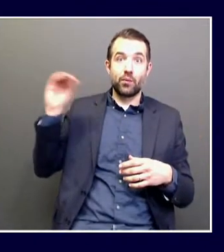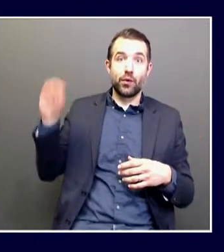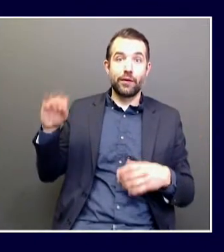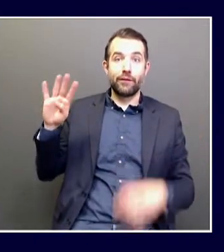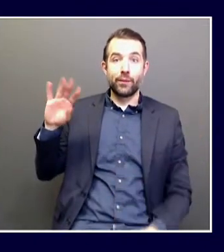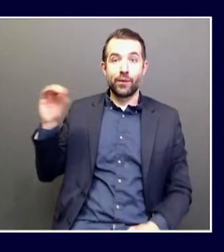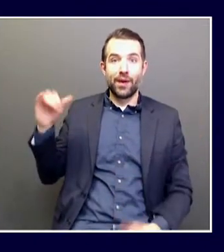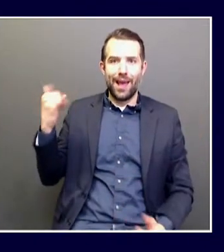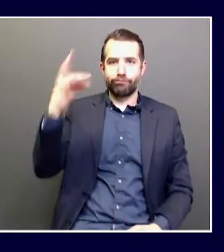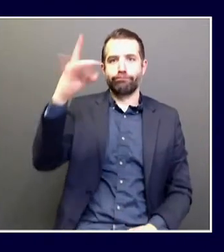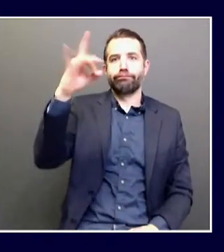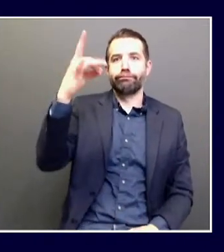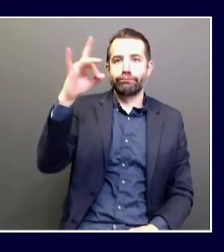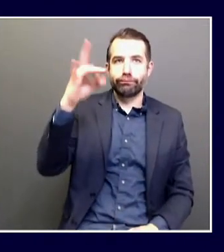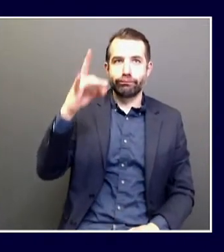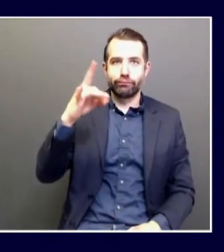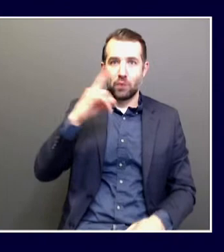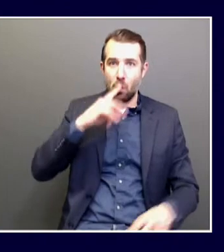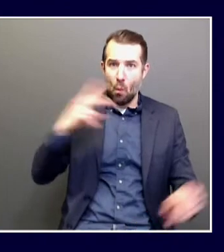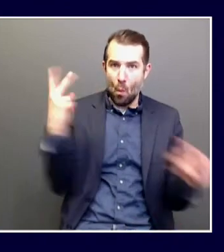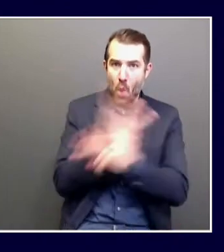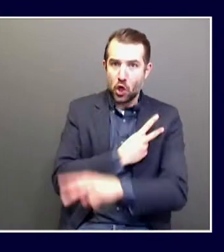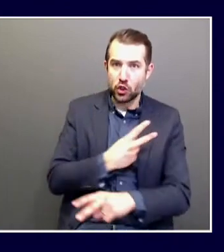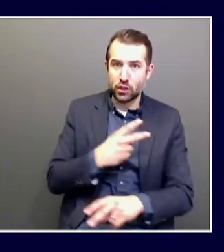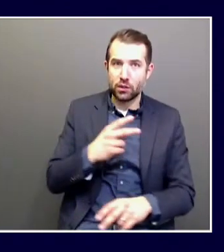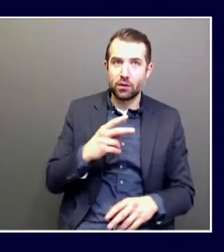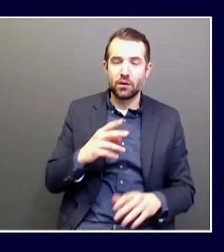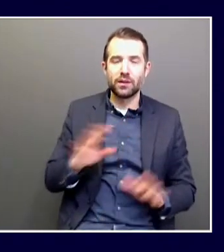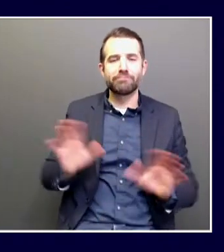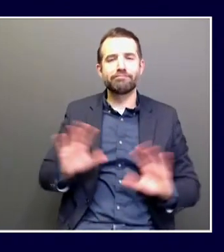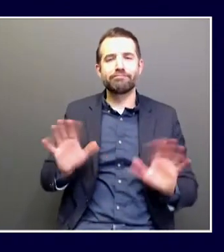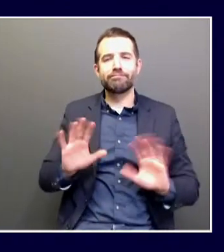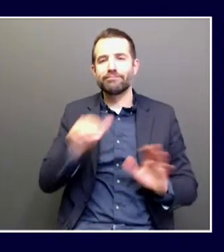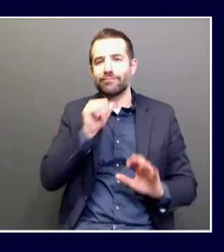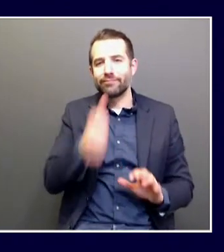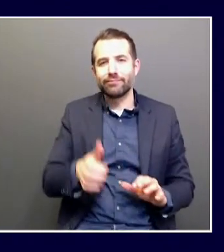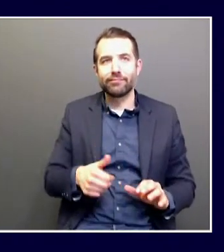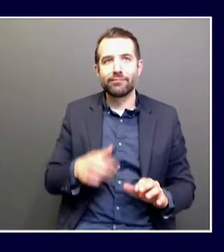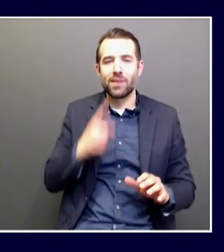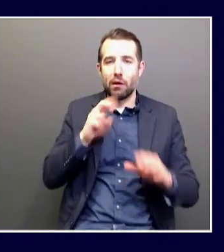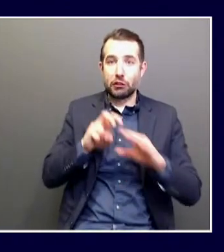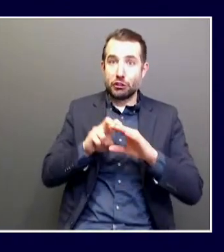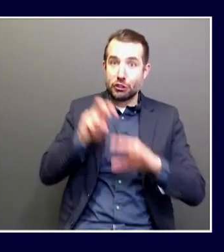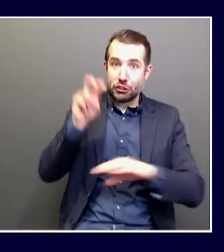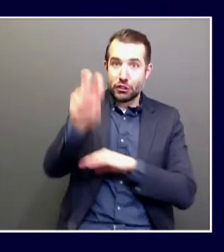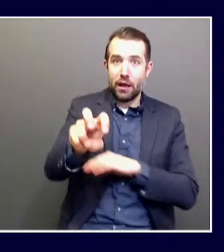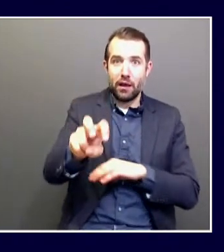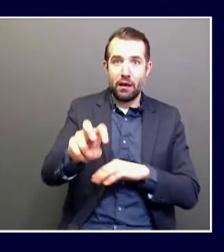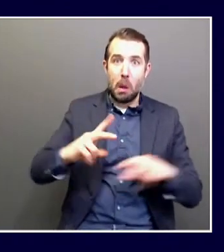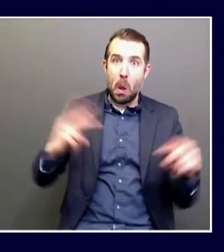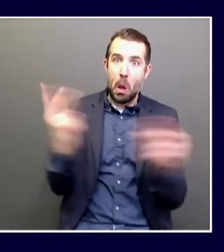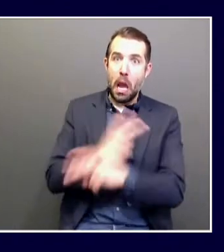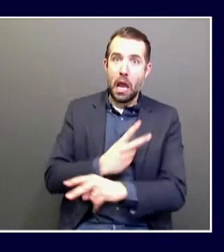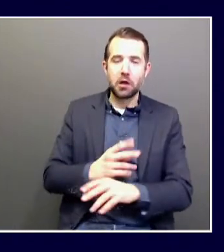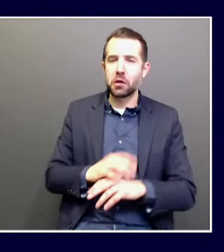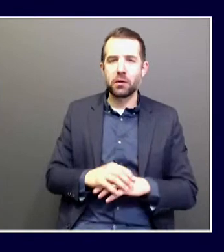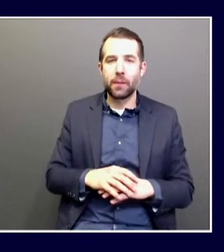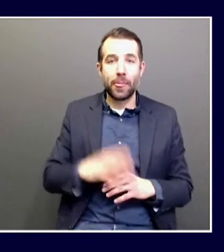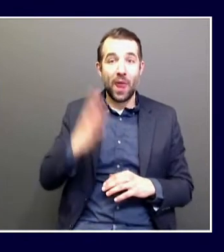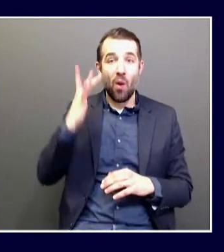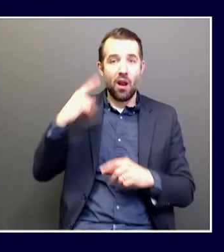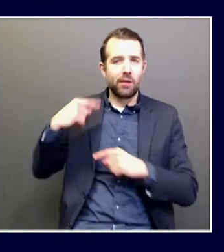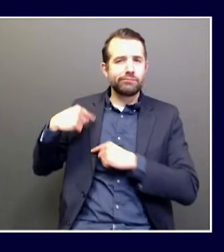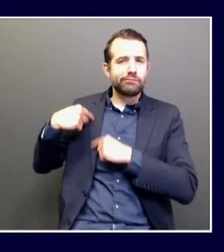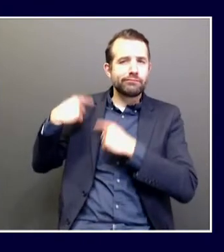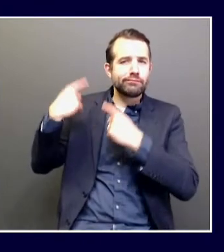lot worse. That conclusion is a bit too quick because so much has changed. As you sort of noted,